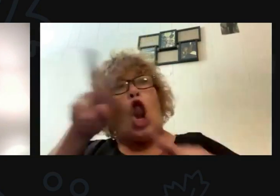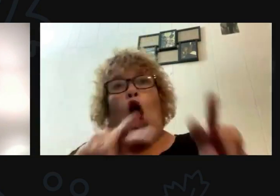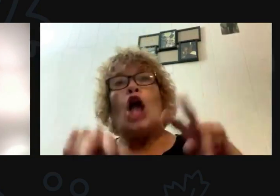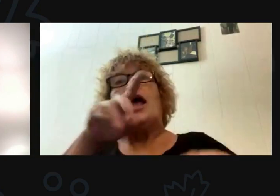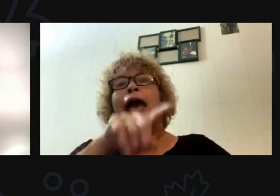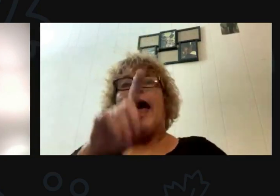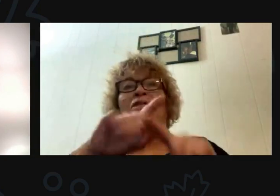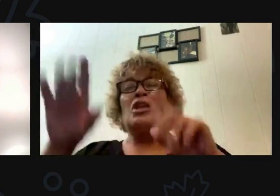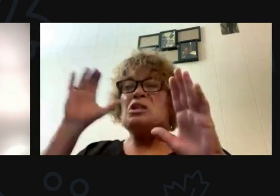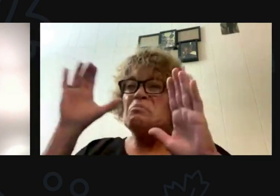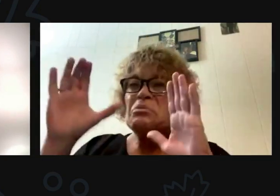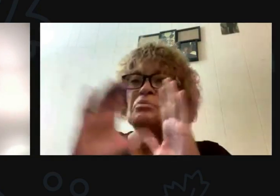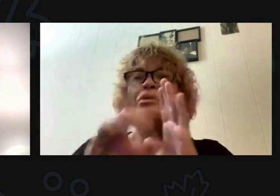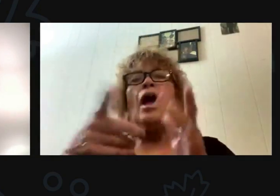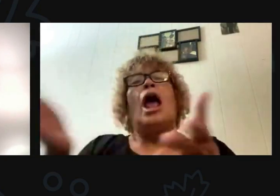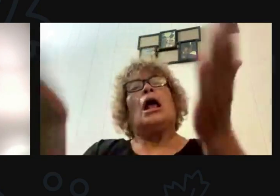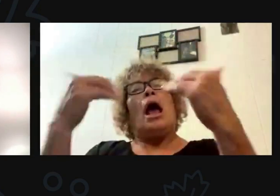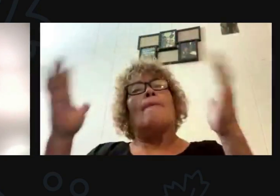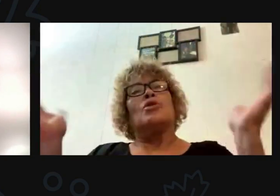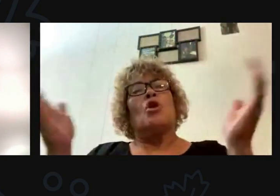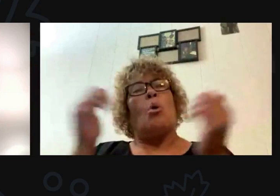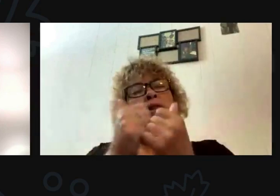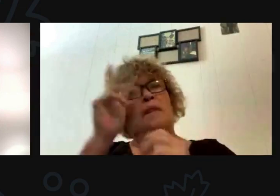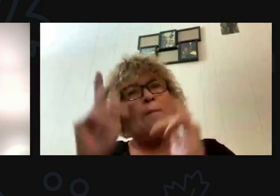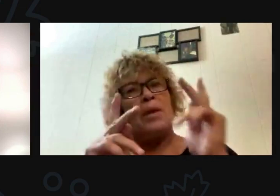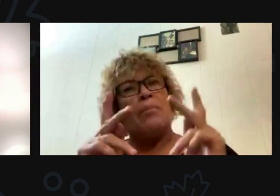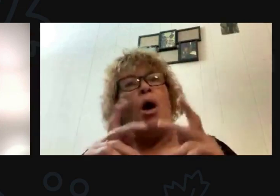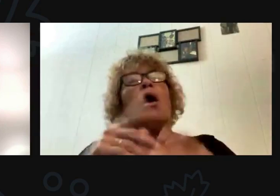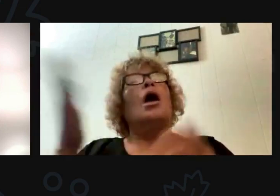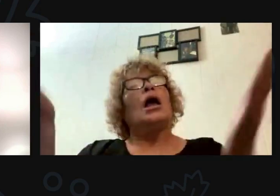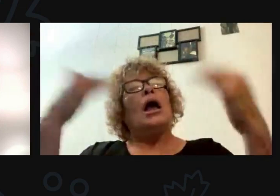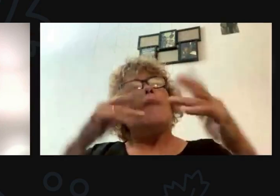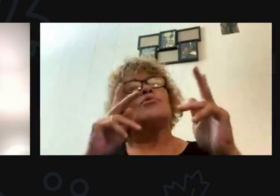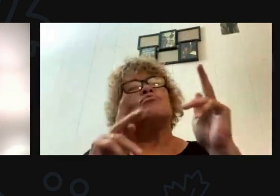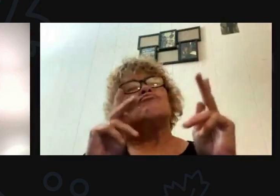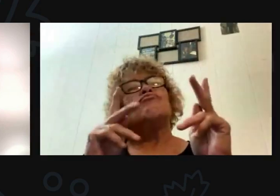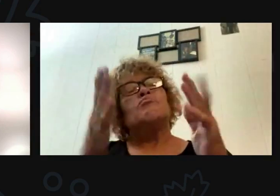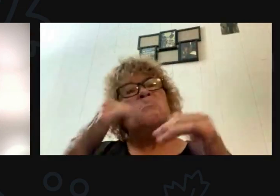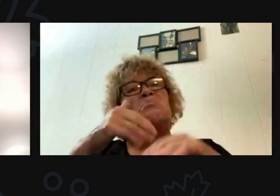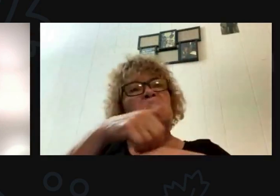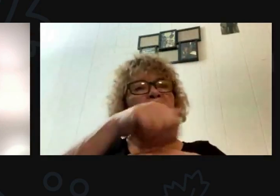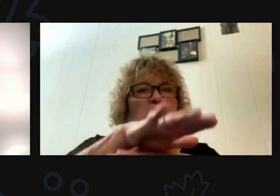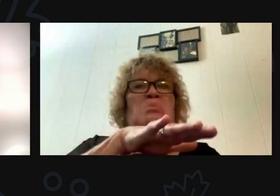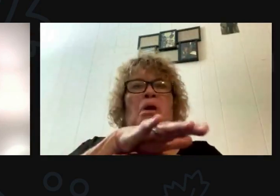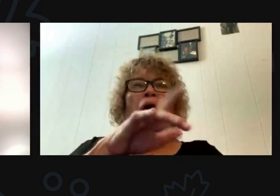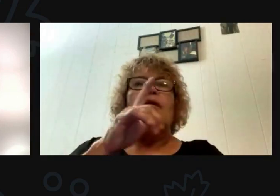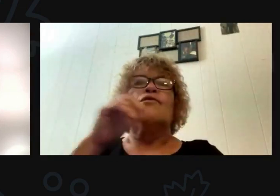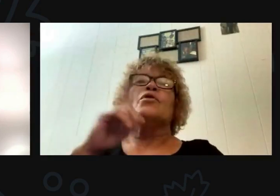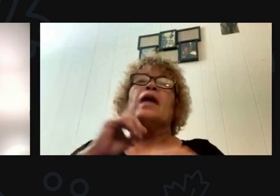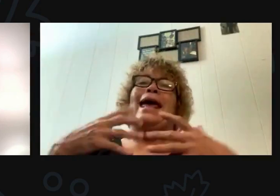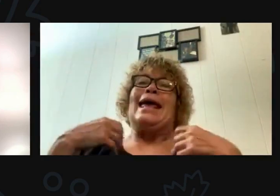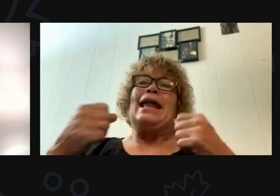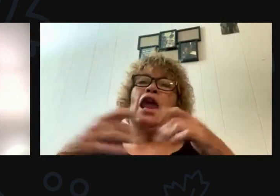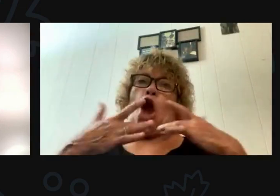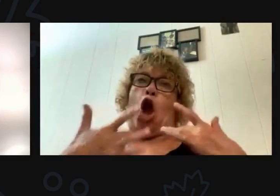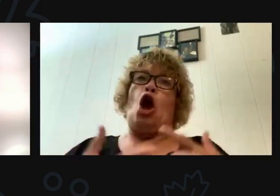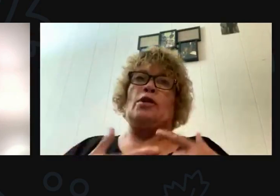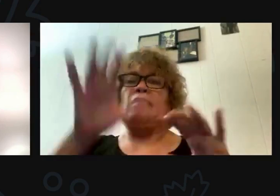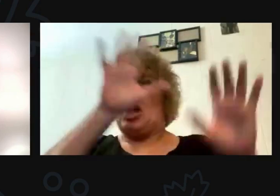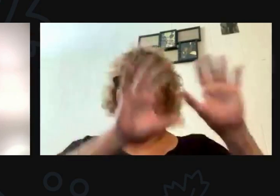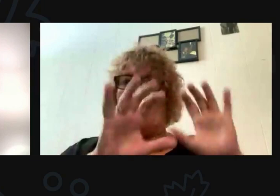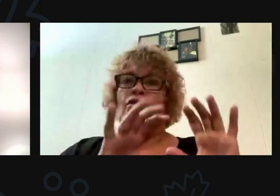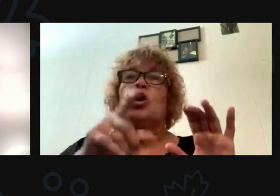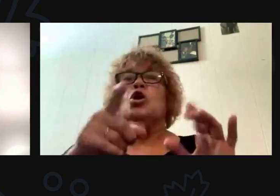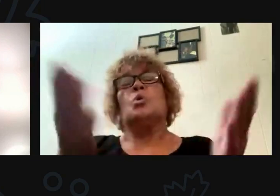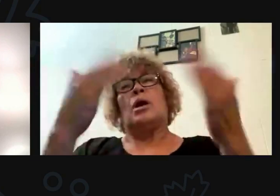to several of those people who submitted items for the museum's Healing Hearts Collage. And then also you can check out the museum at